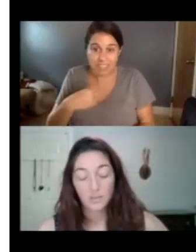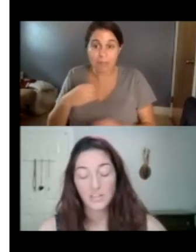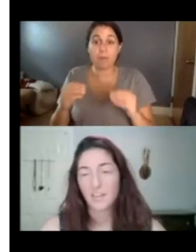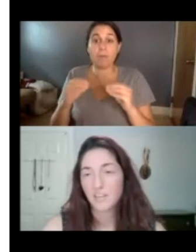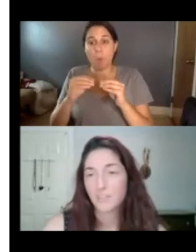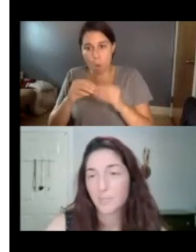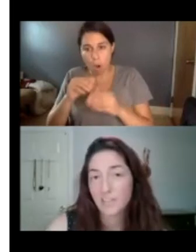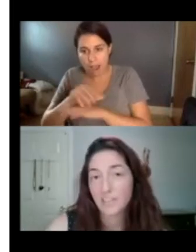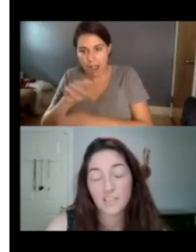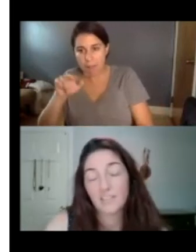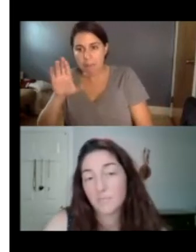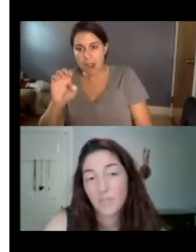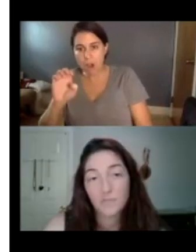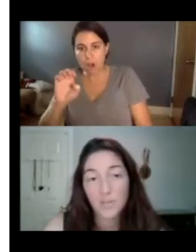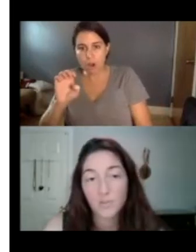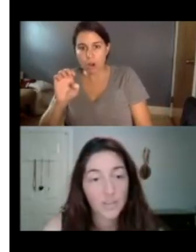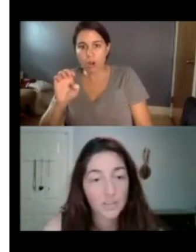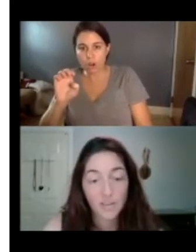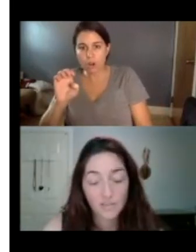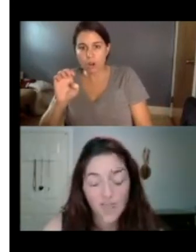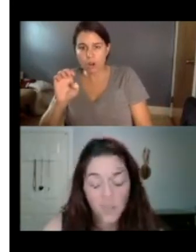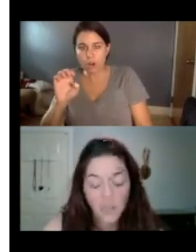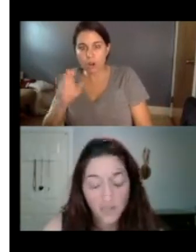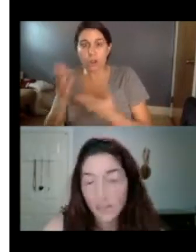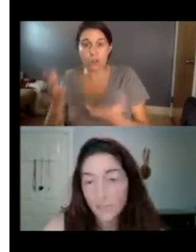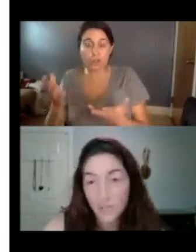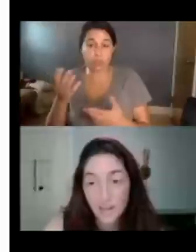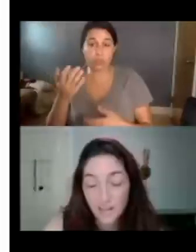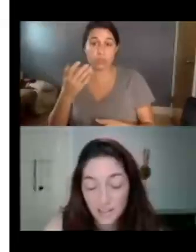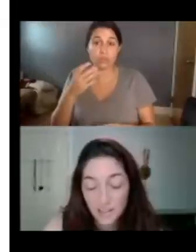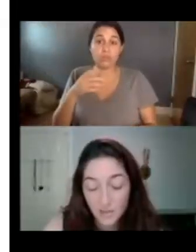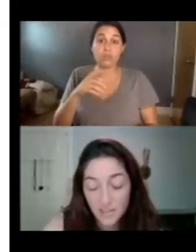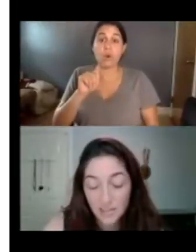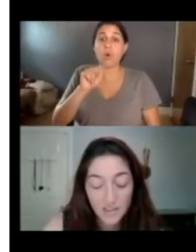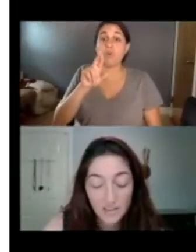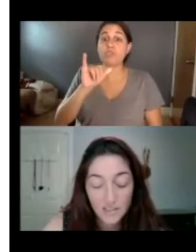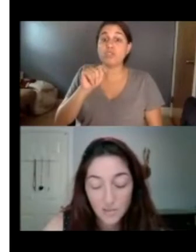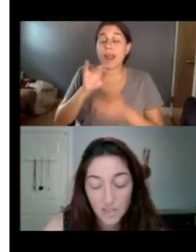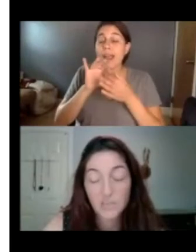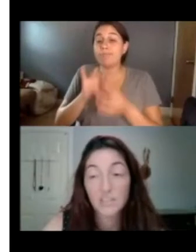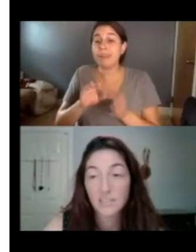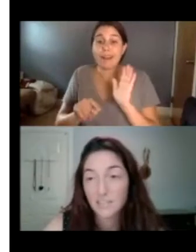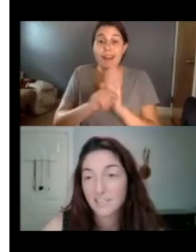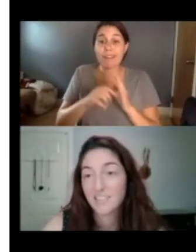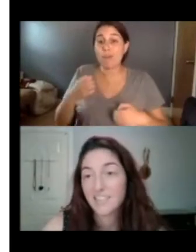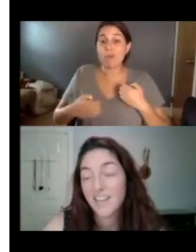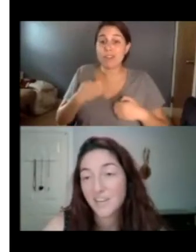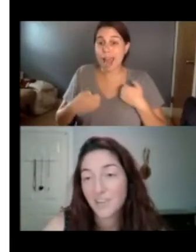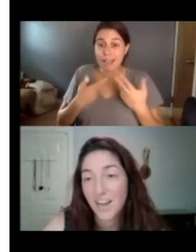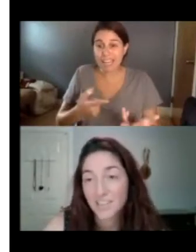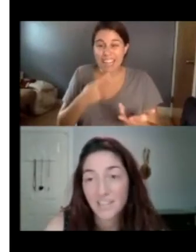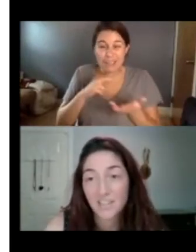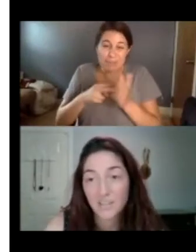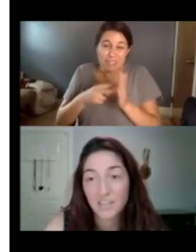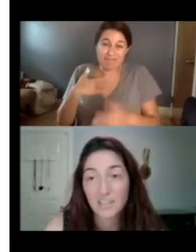So the trait is kind of similar in, if you know, like the trait of negative emotionality. So it's just a tendency to experience